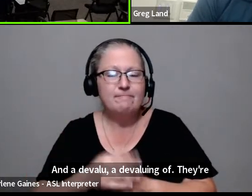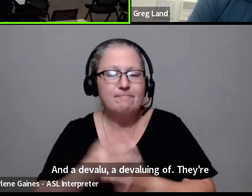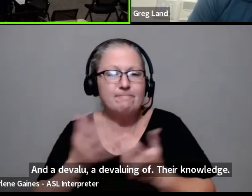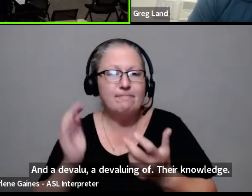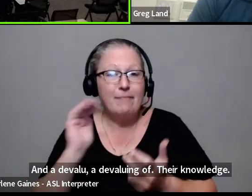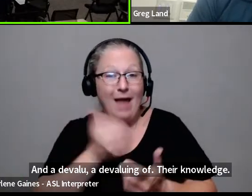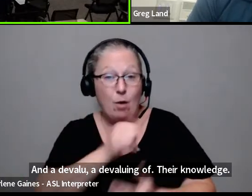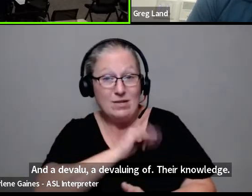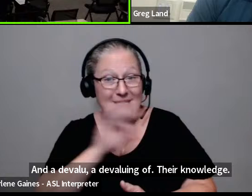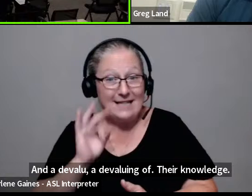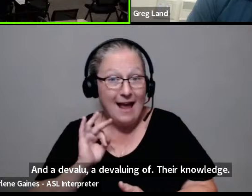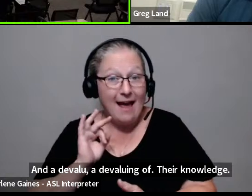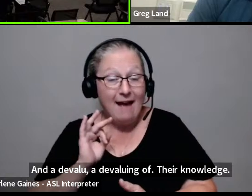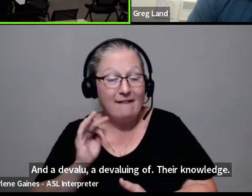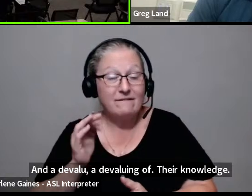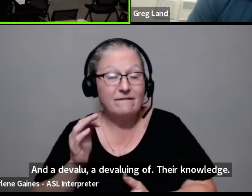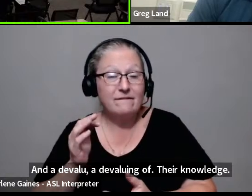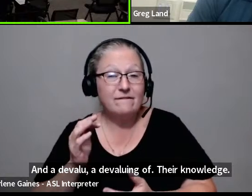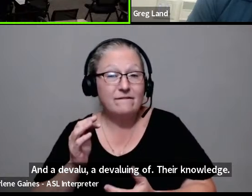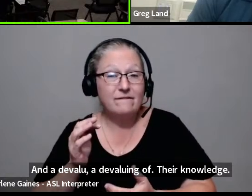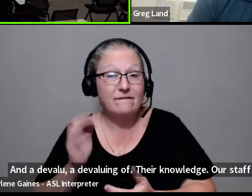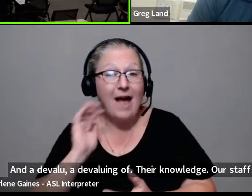Our staff has